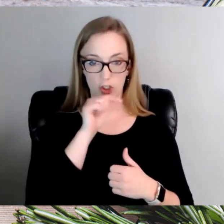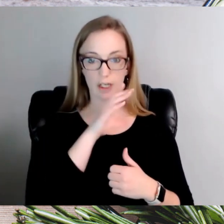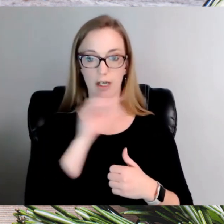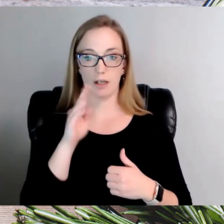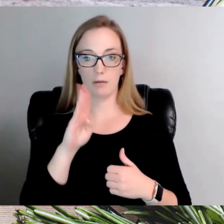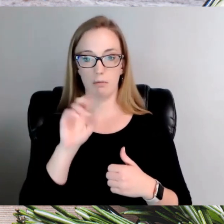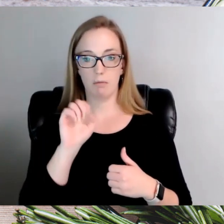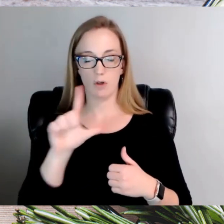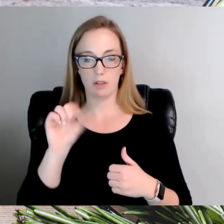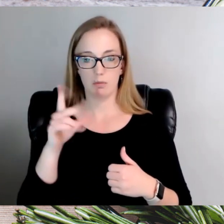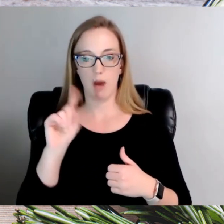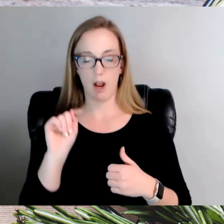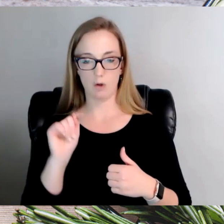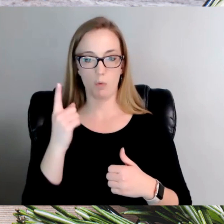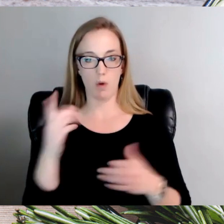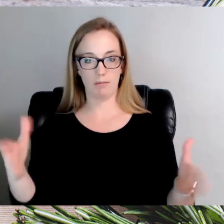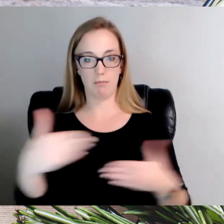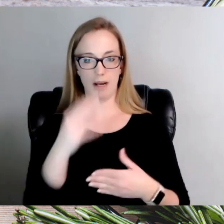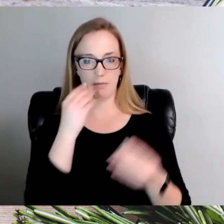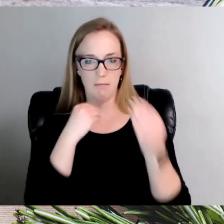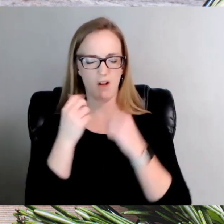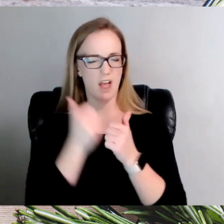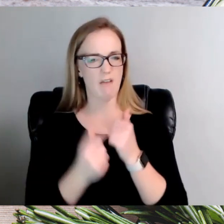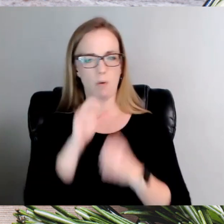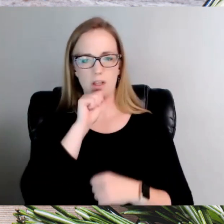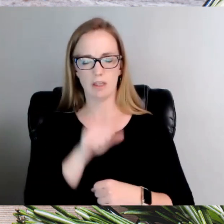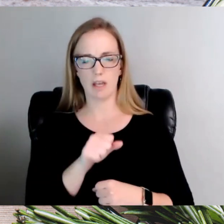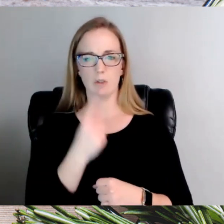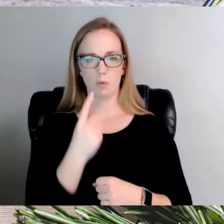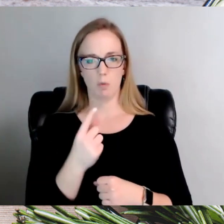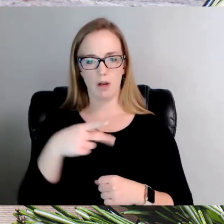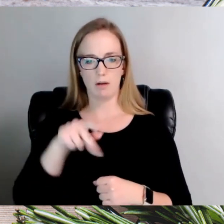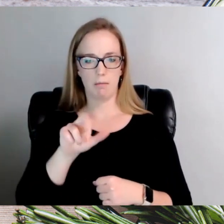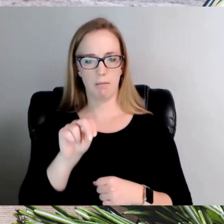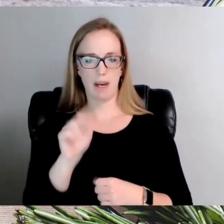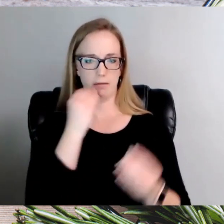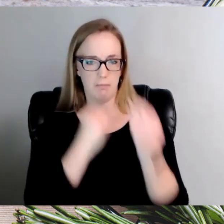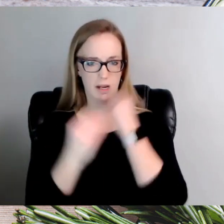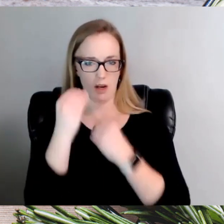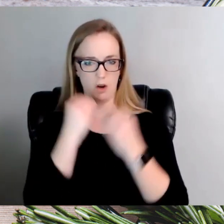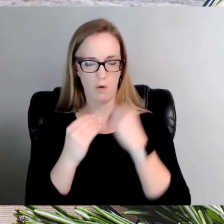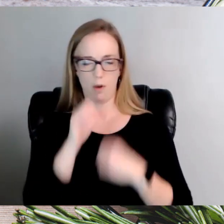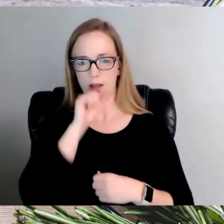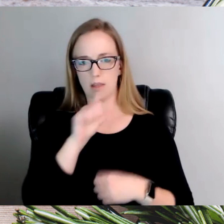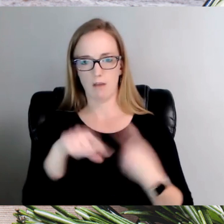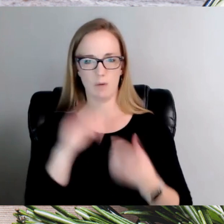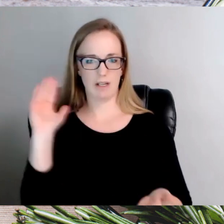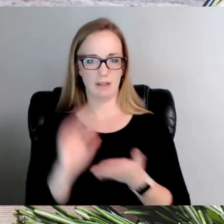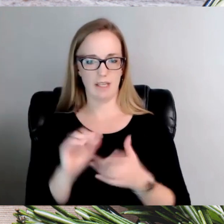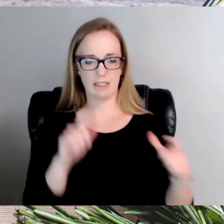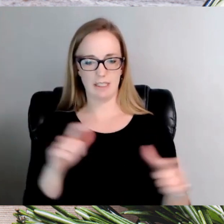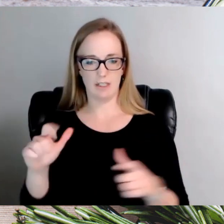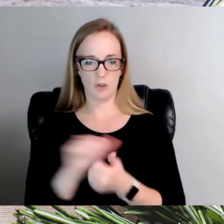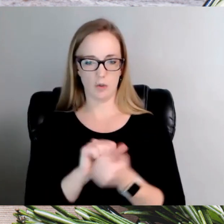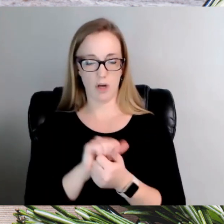my house love when there are just a few dishes to wash. Anytime we are in the kitchen, we want to make